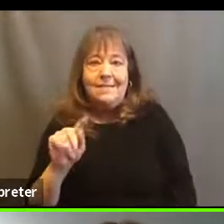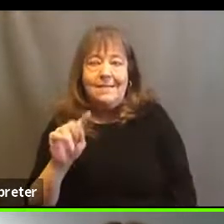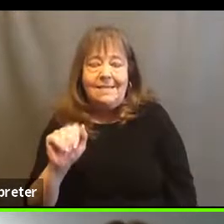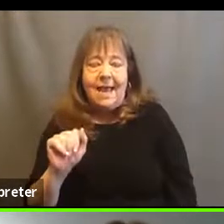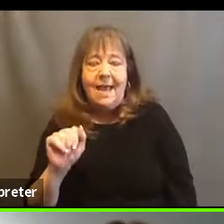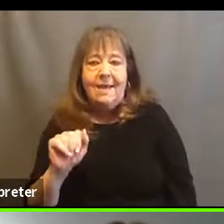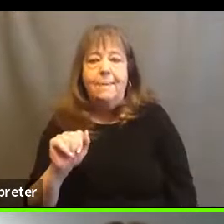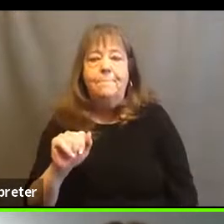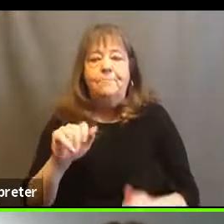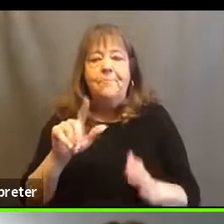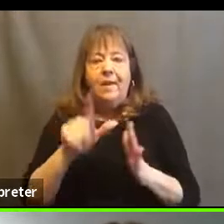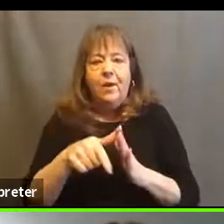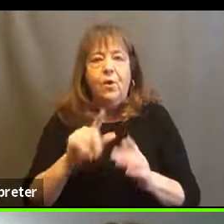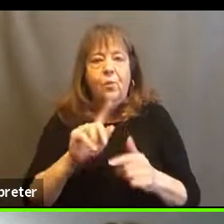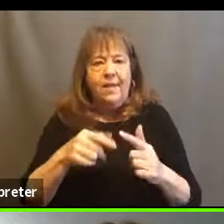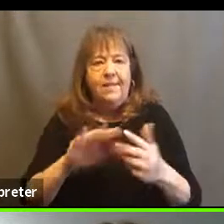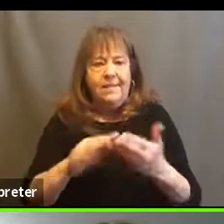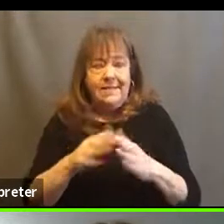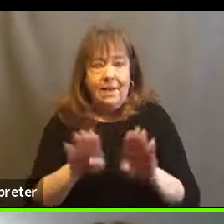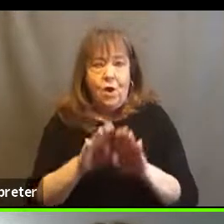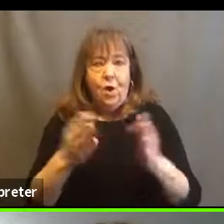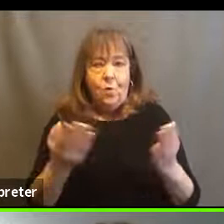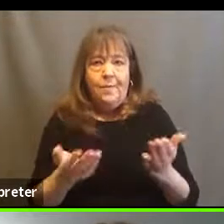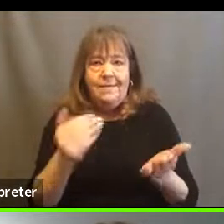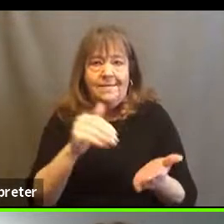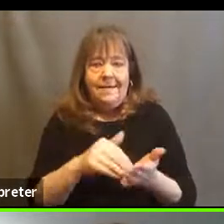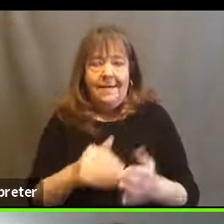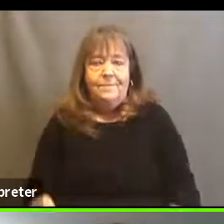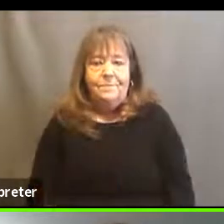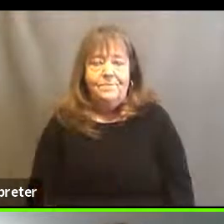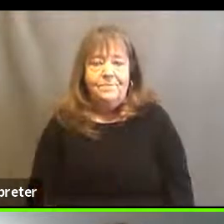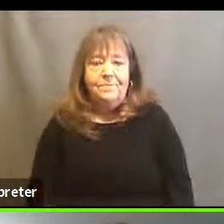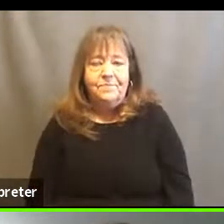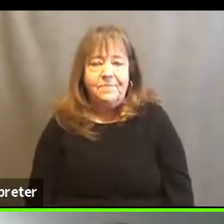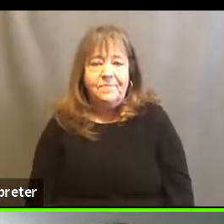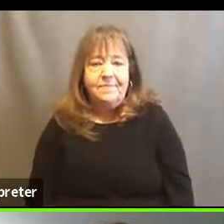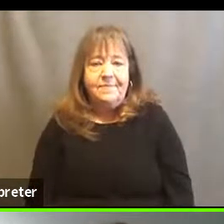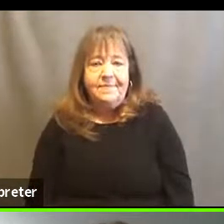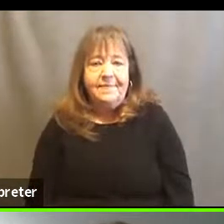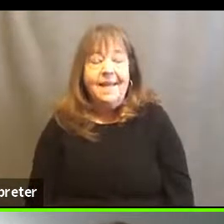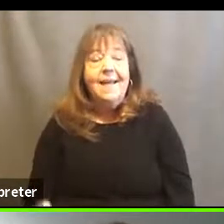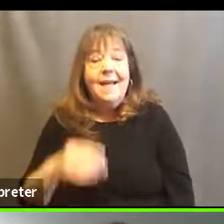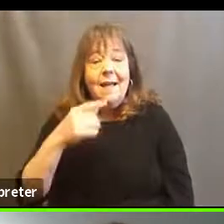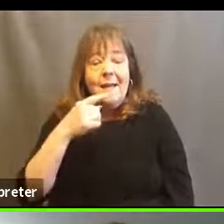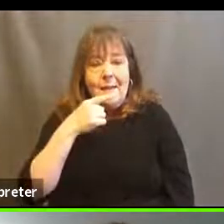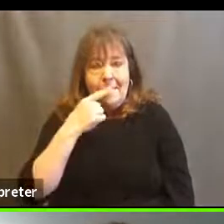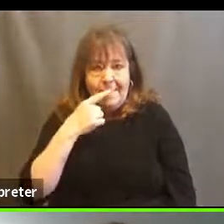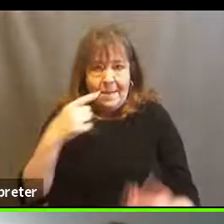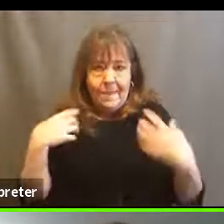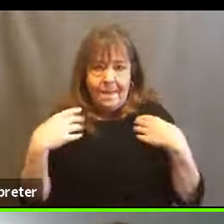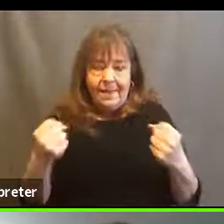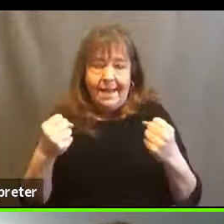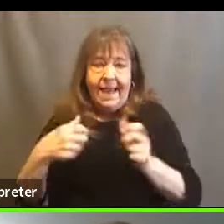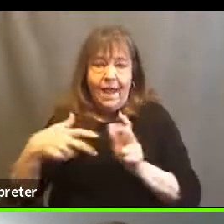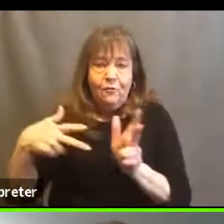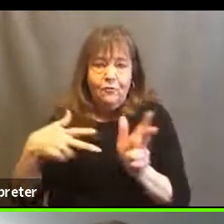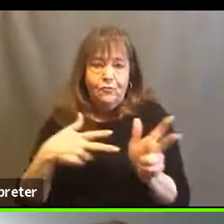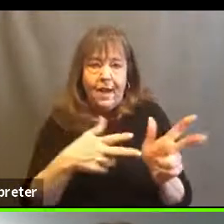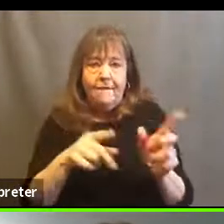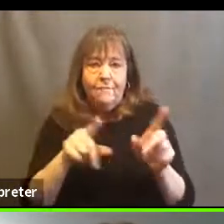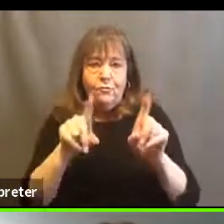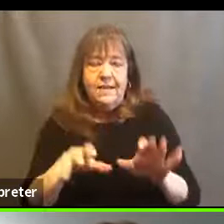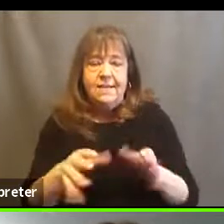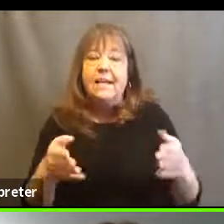as on a report card level and on the city dashboard. The public health drive-through testing site does remain